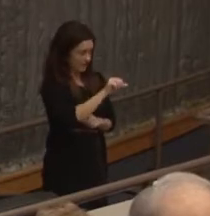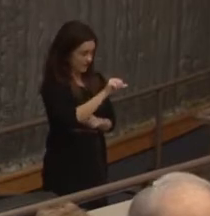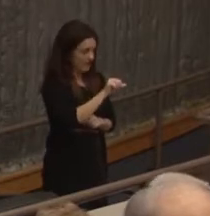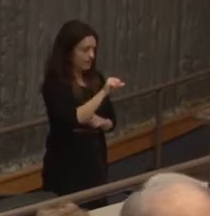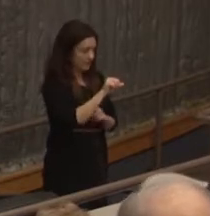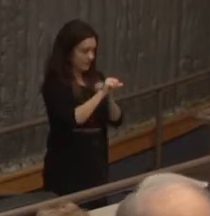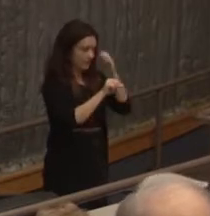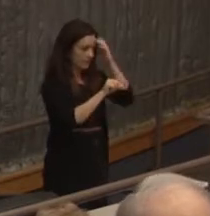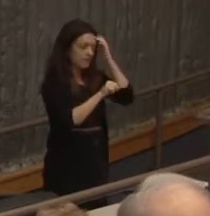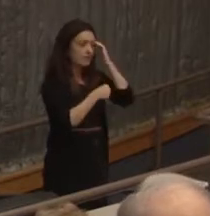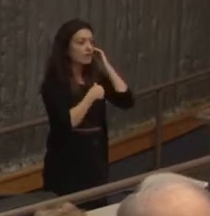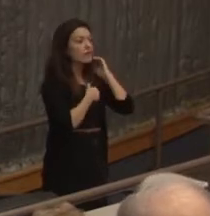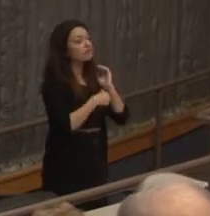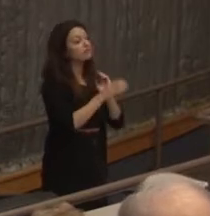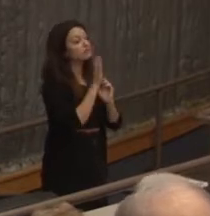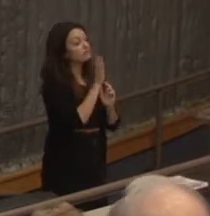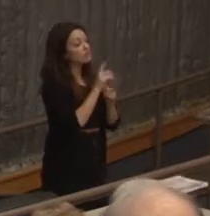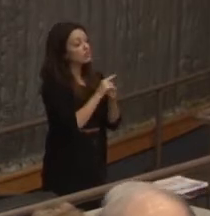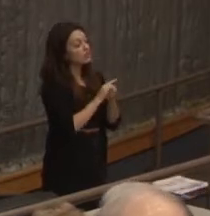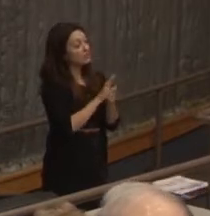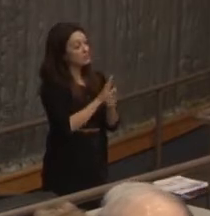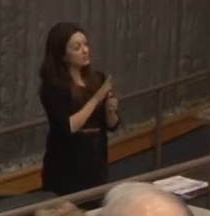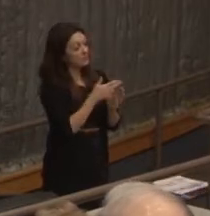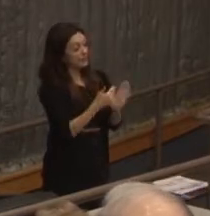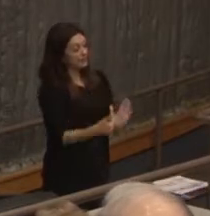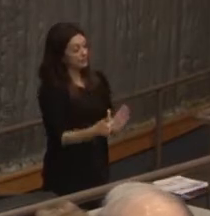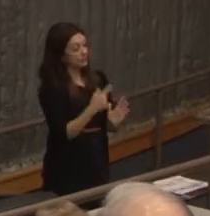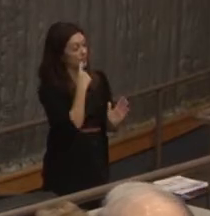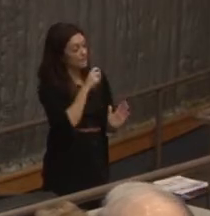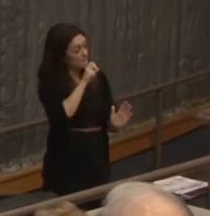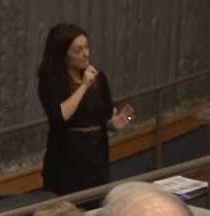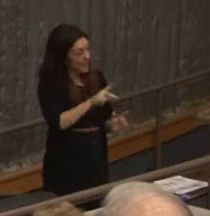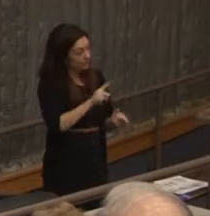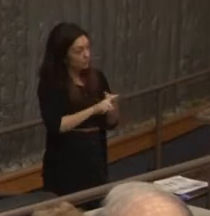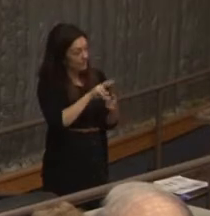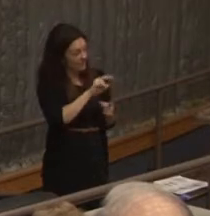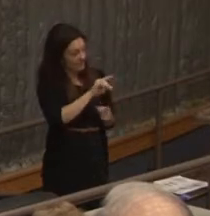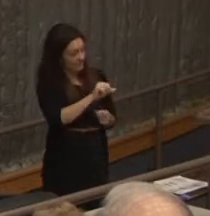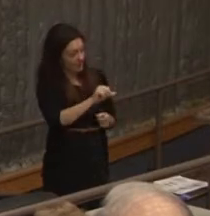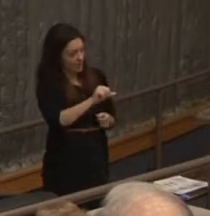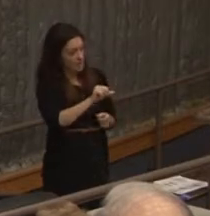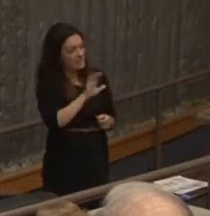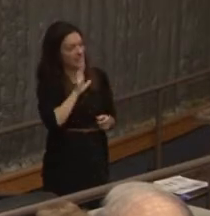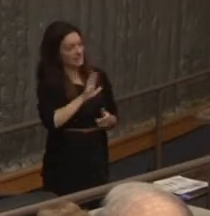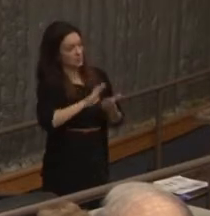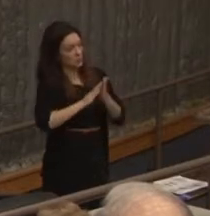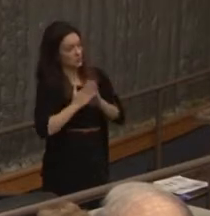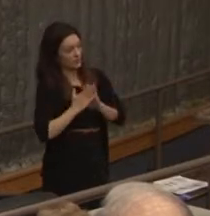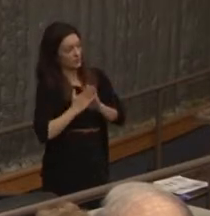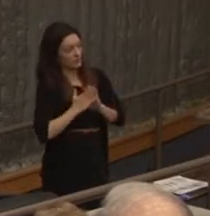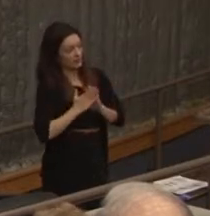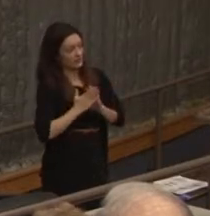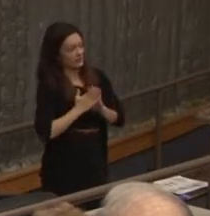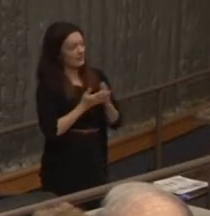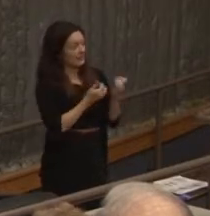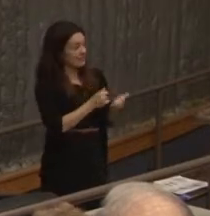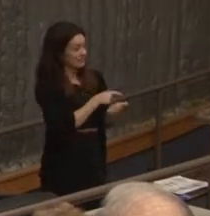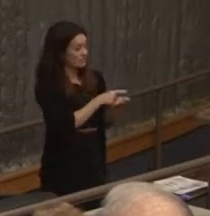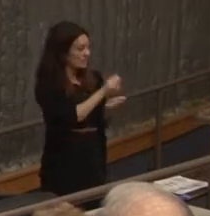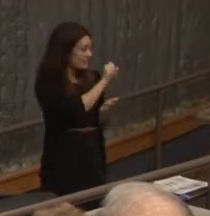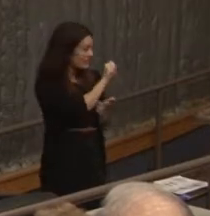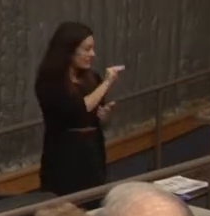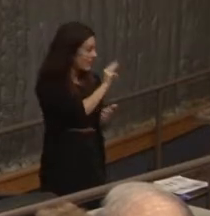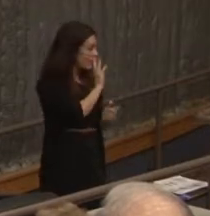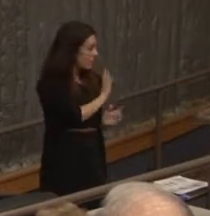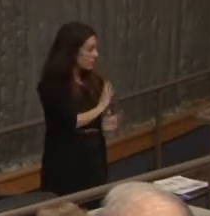coincidentally, because I'm talking about the paintings from Return to Vilna, this week Sam is leaving for Vilna Lithuania is going to make